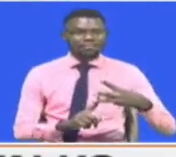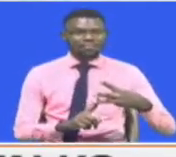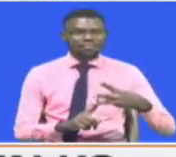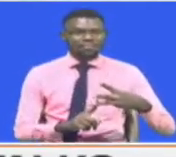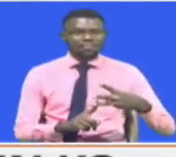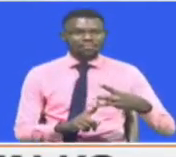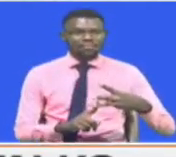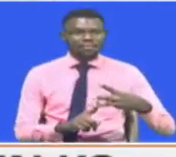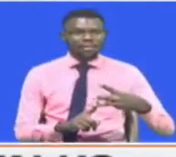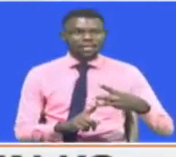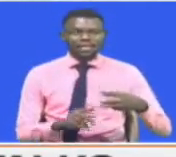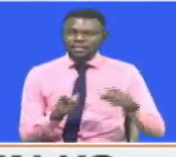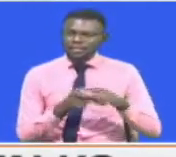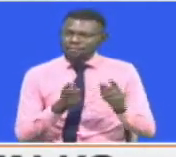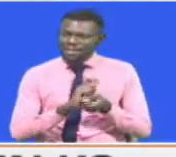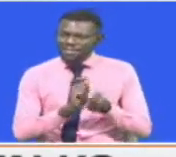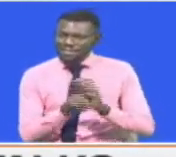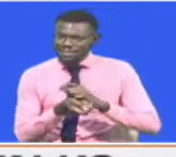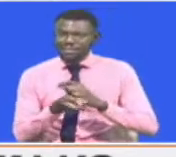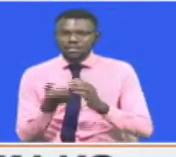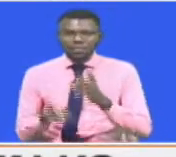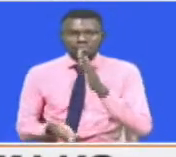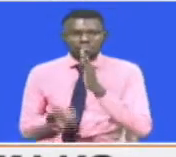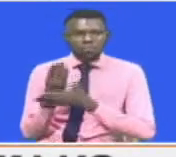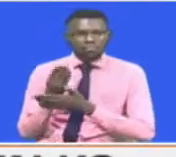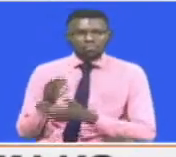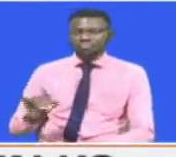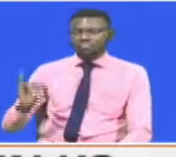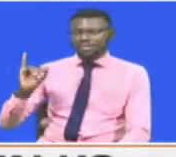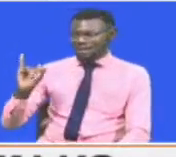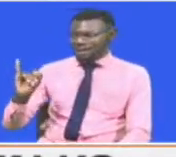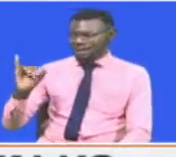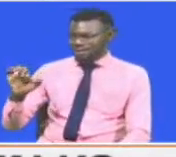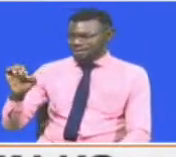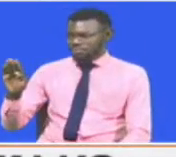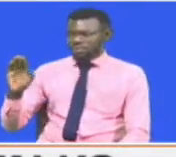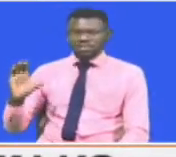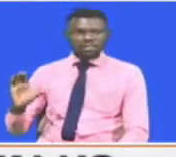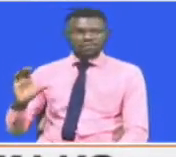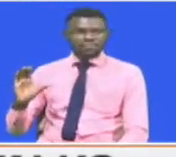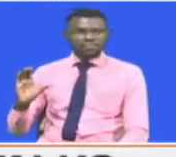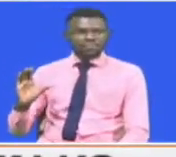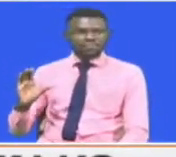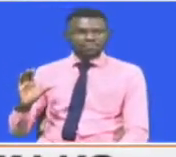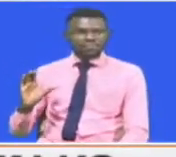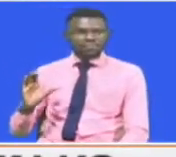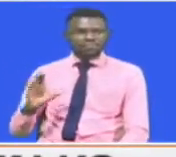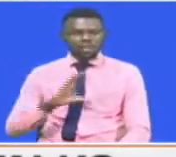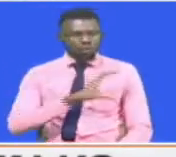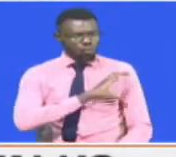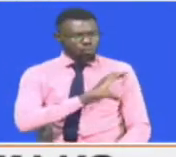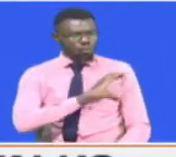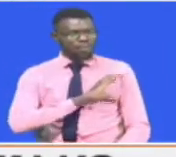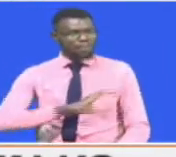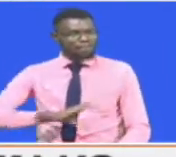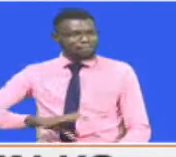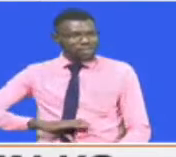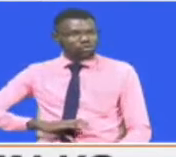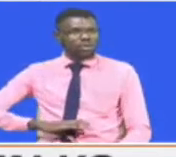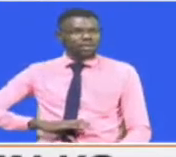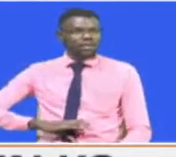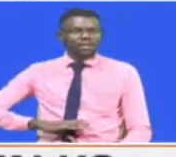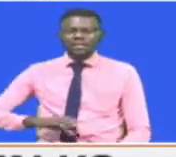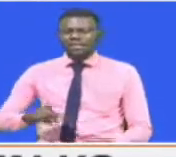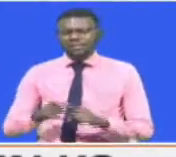restructuring and reconstitution of the Independent Electoral and Boundaries Commission, IEBC, and